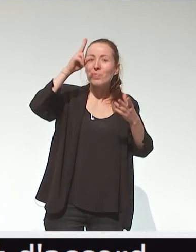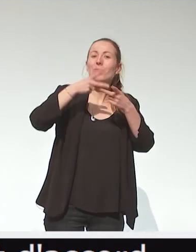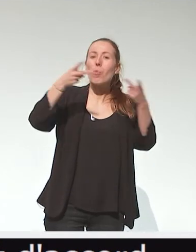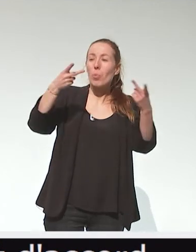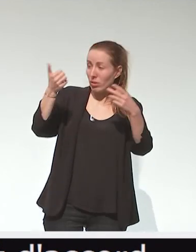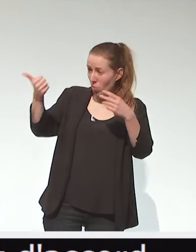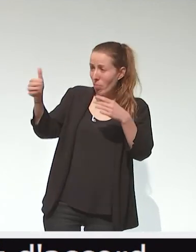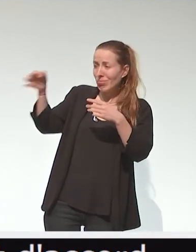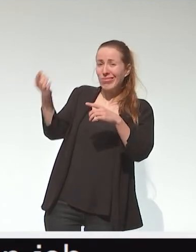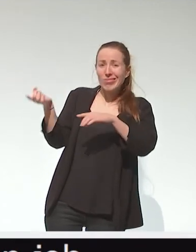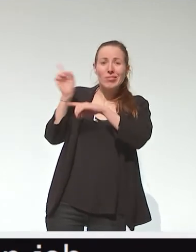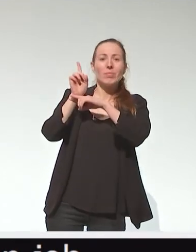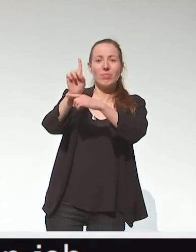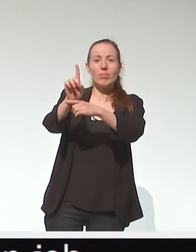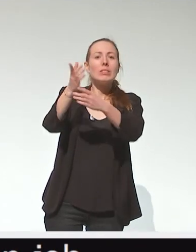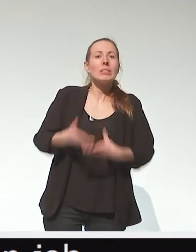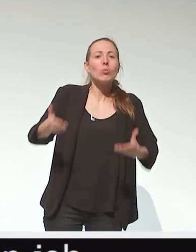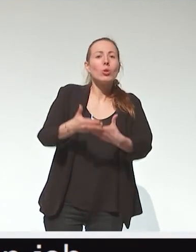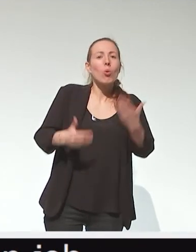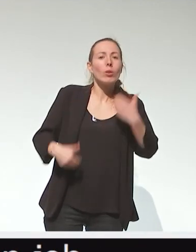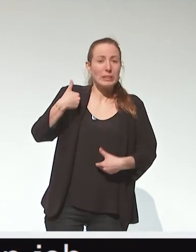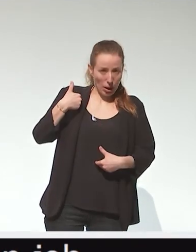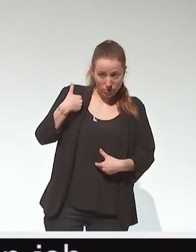European civil service